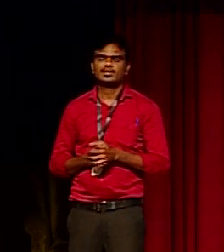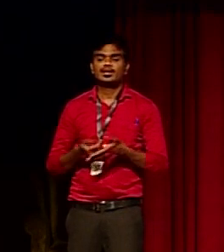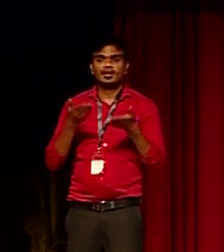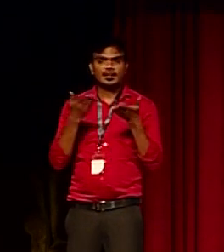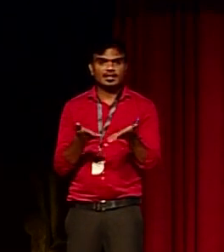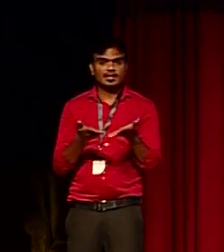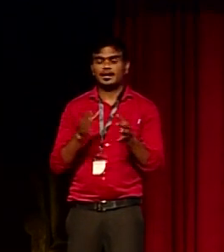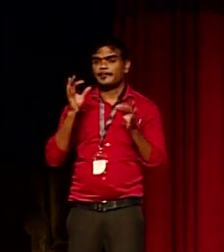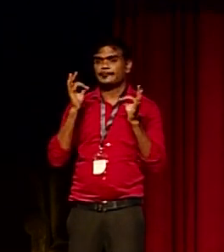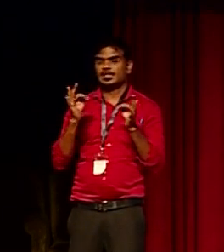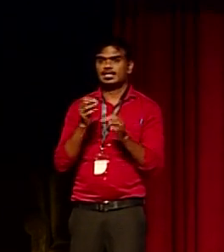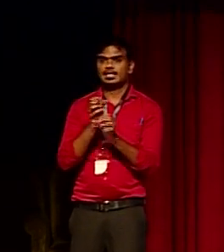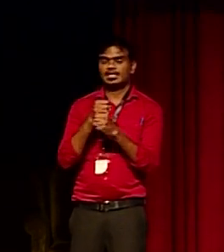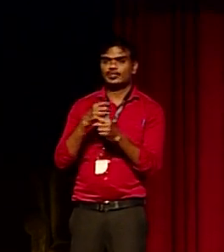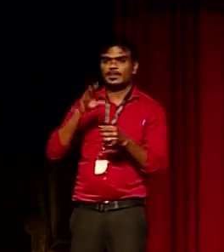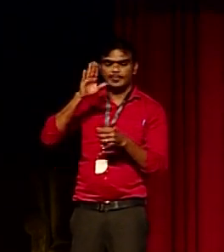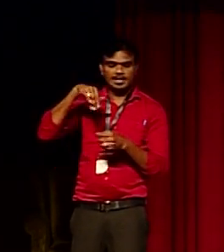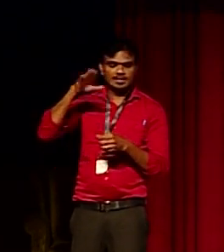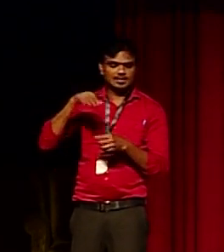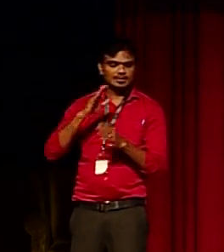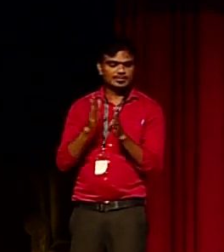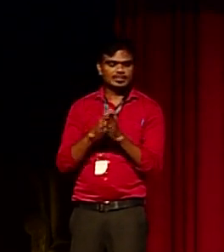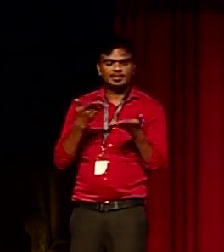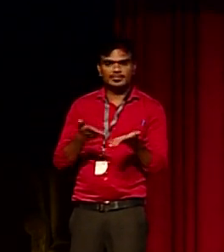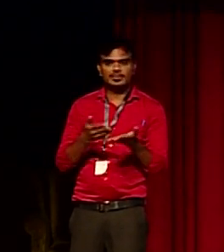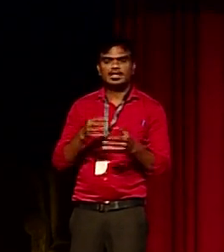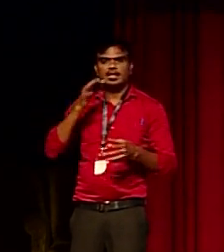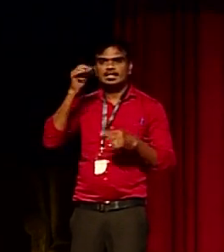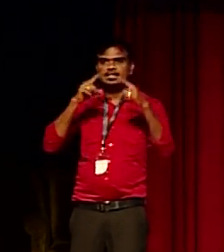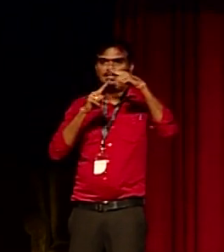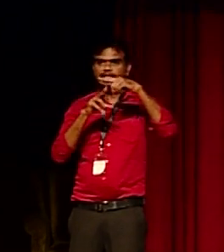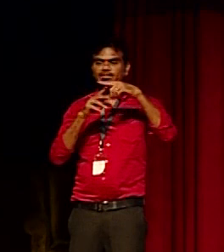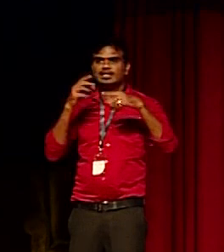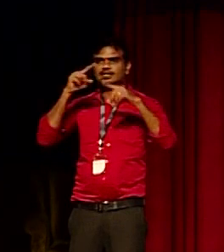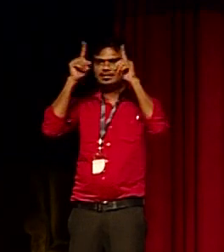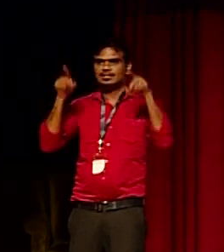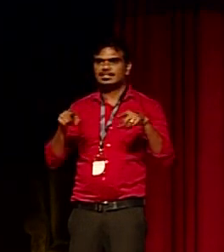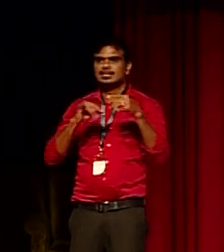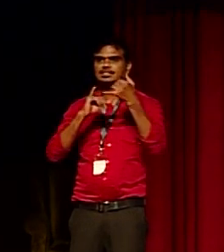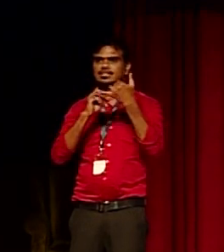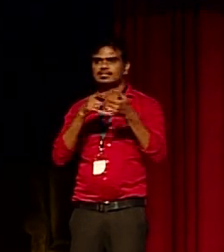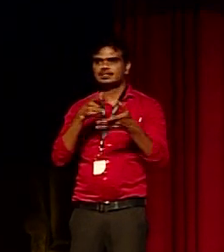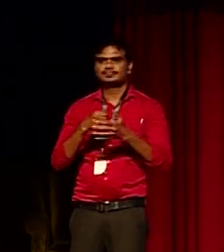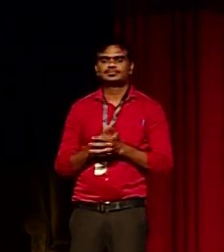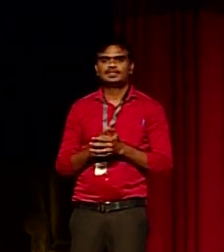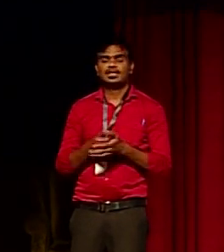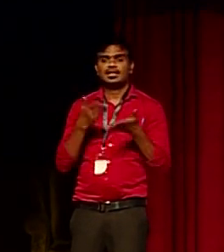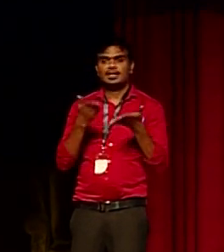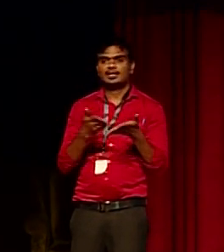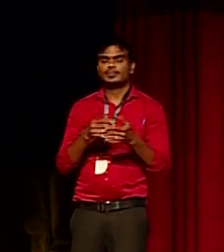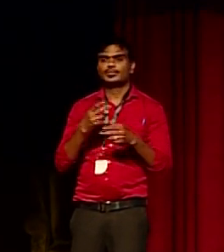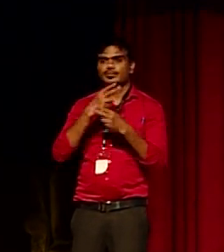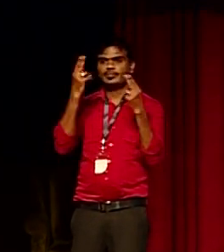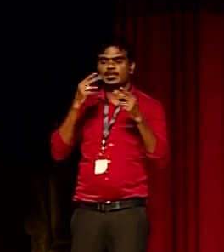He is a very gifted painter. In fact, he featured on television with superstar Chiranjeev. And he drew